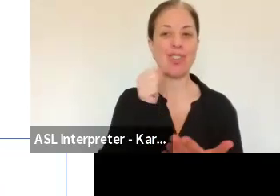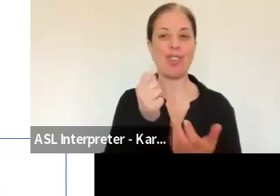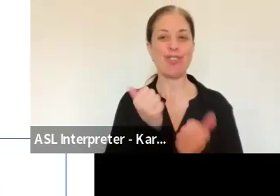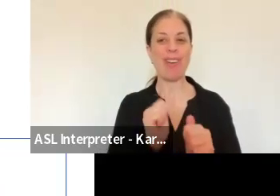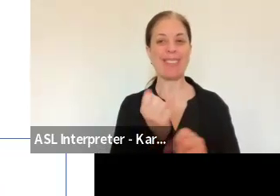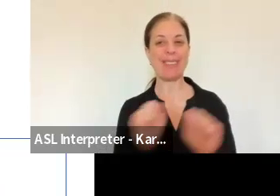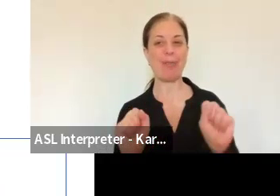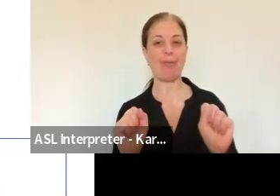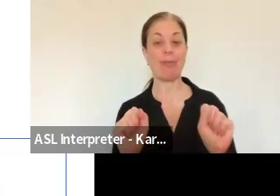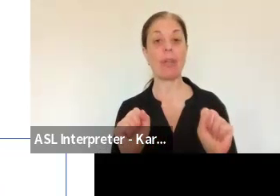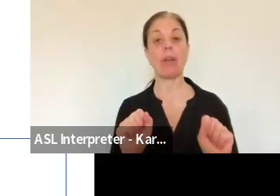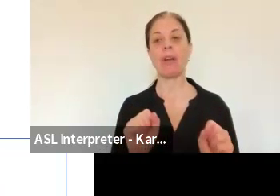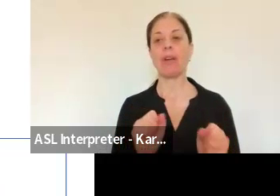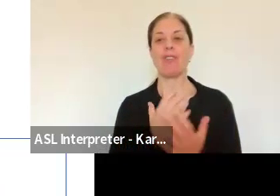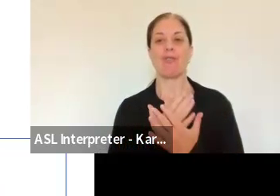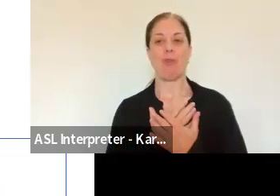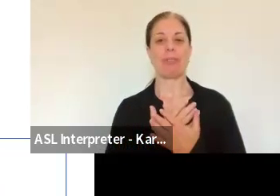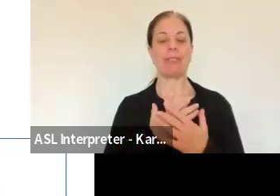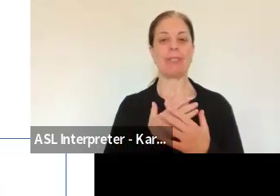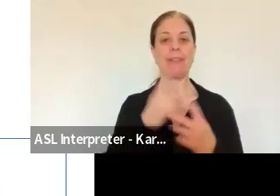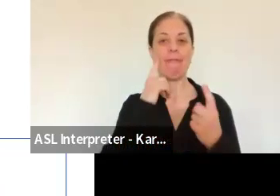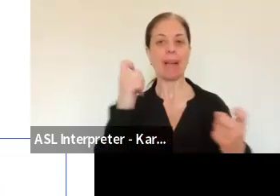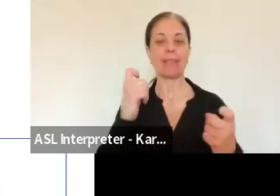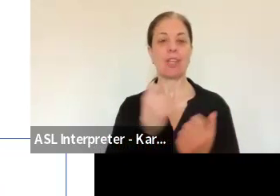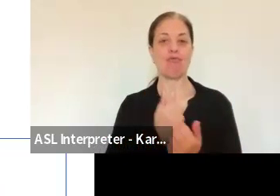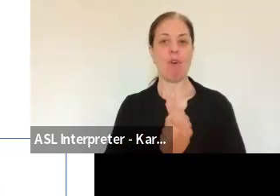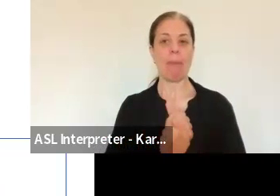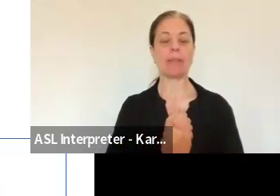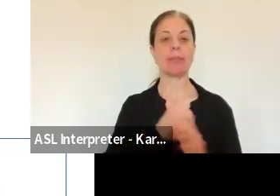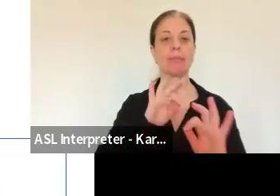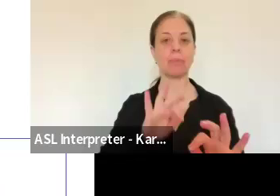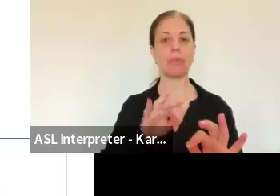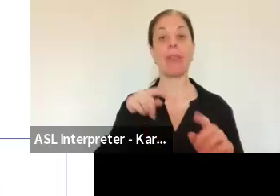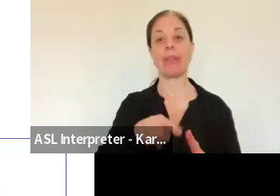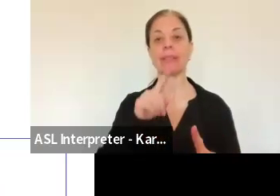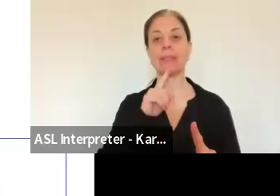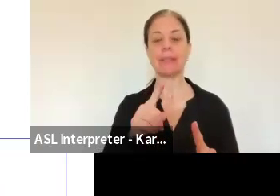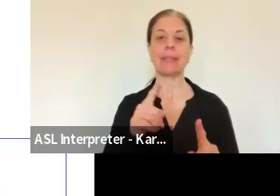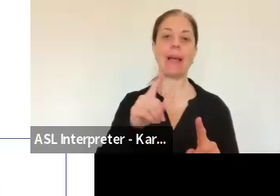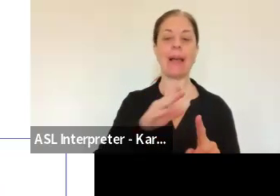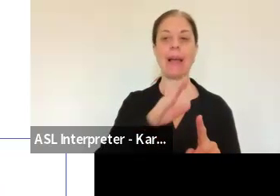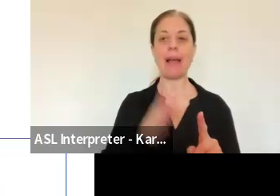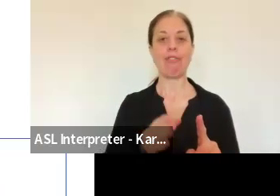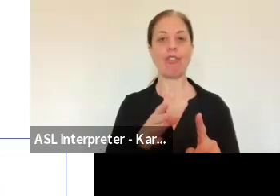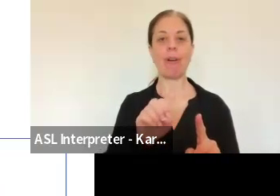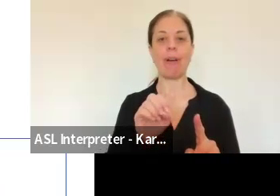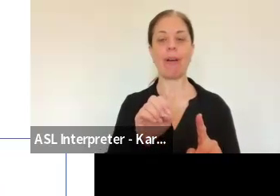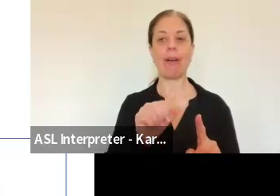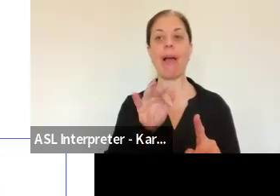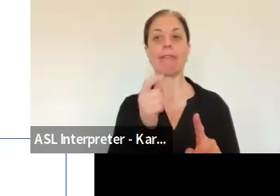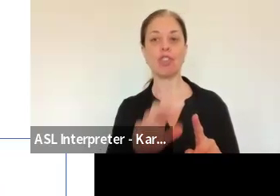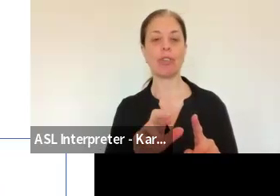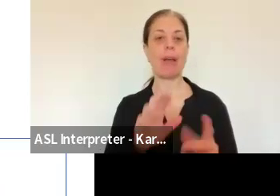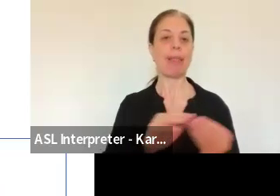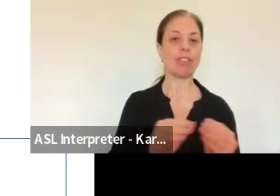save. This cozy fantasy romance is perfect for fans of So This Is Ever After, Carry On, Legends and Lattes,